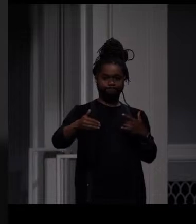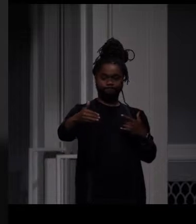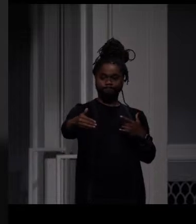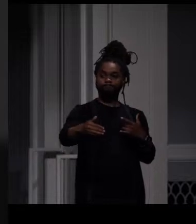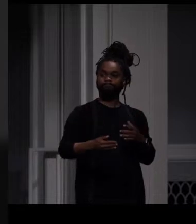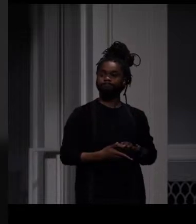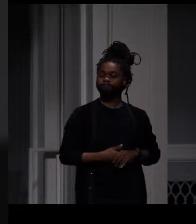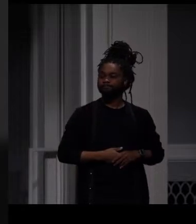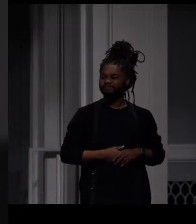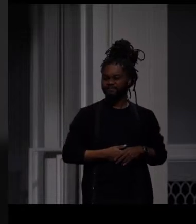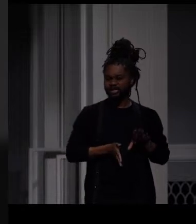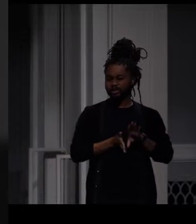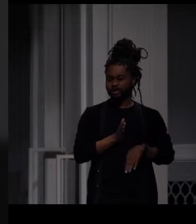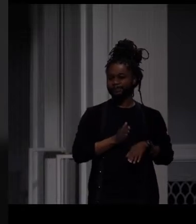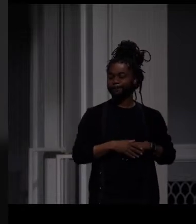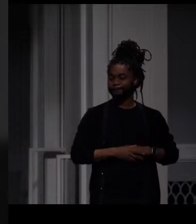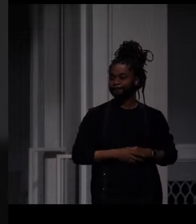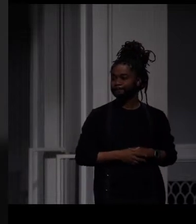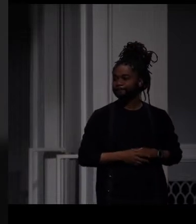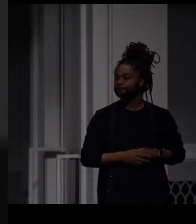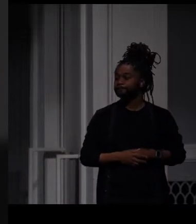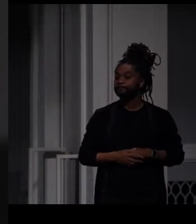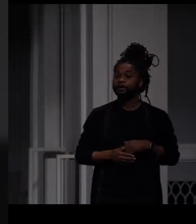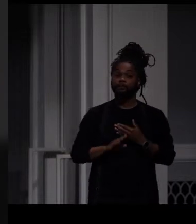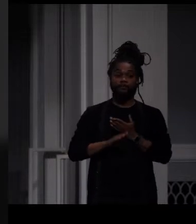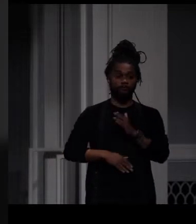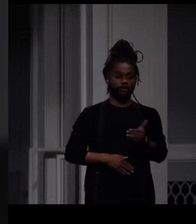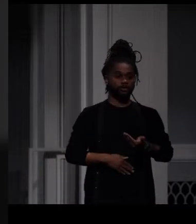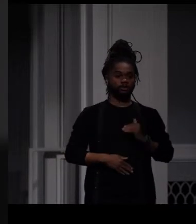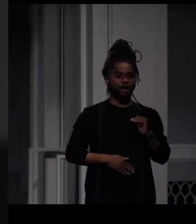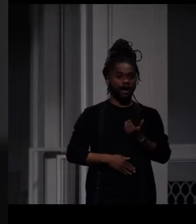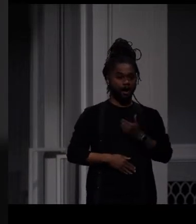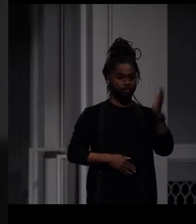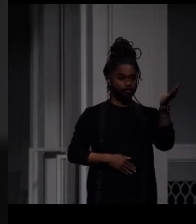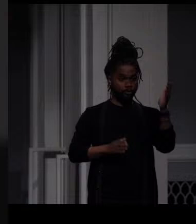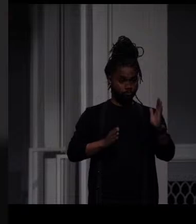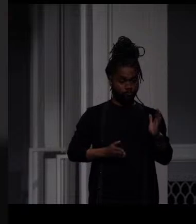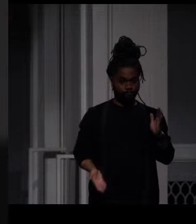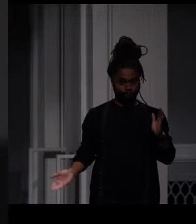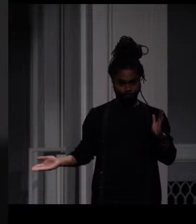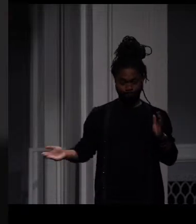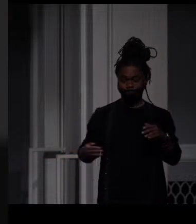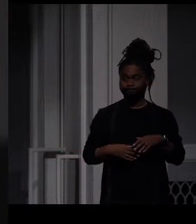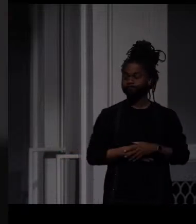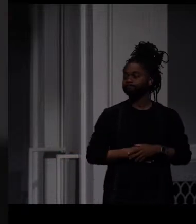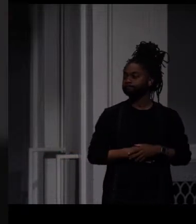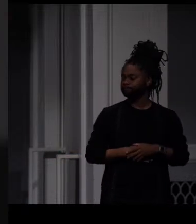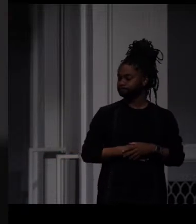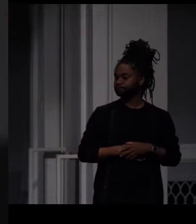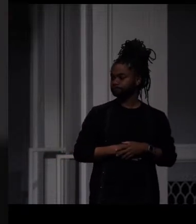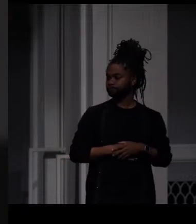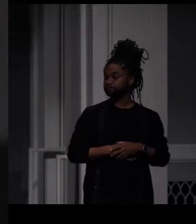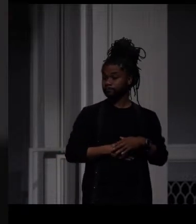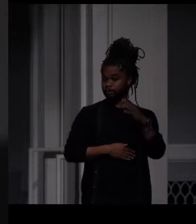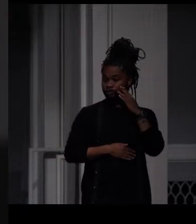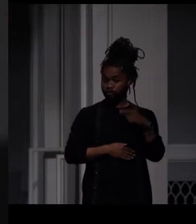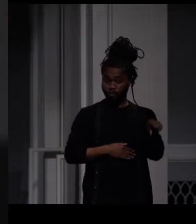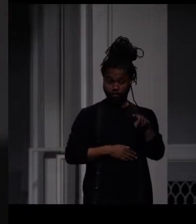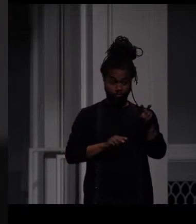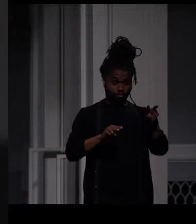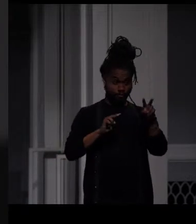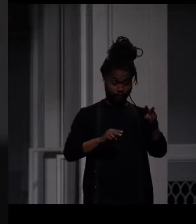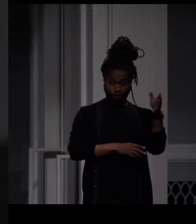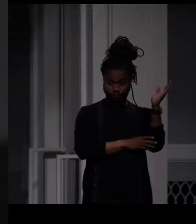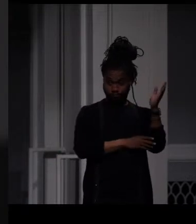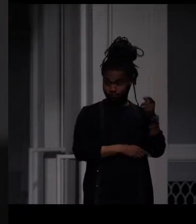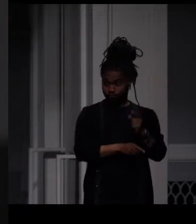possible. Before I introduce our speaker, Nicola Griffith, and I know we're all really looking forward to her talk,